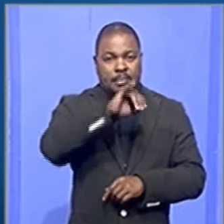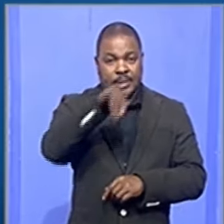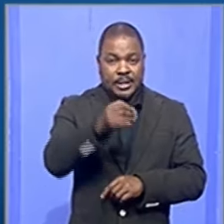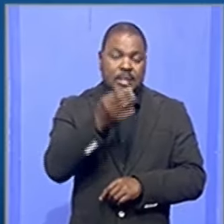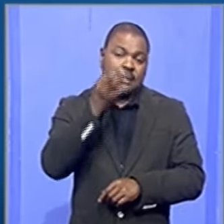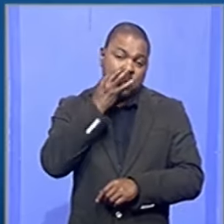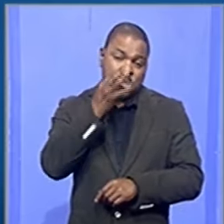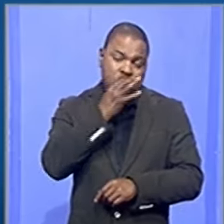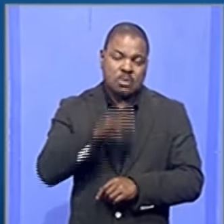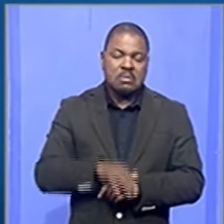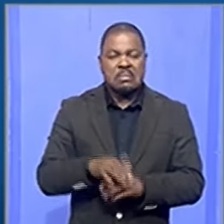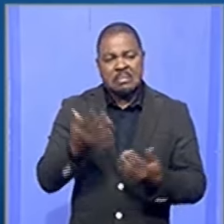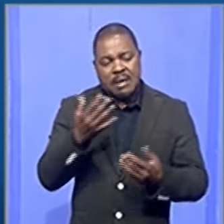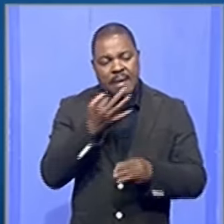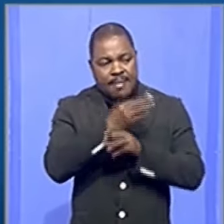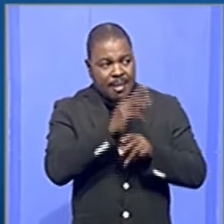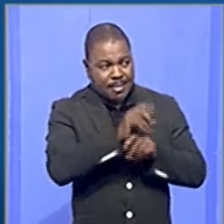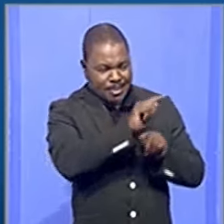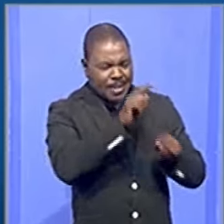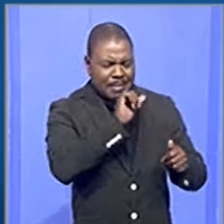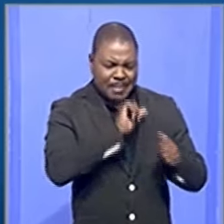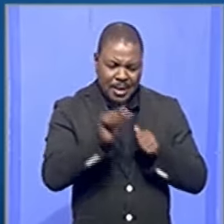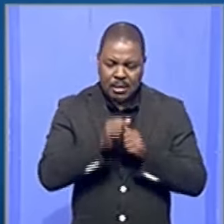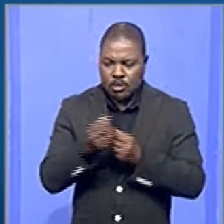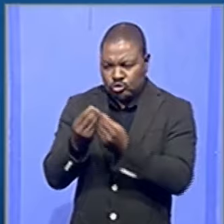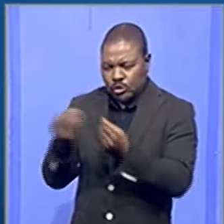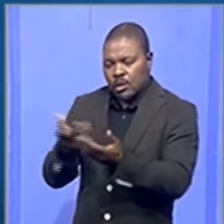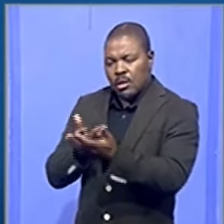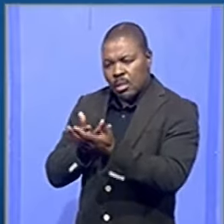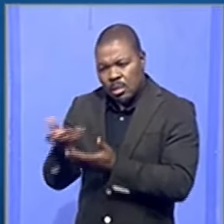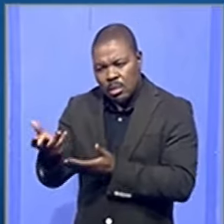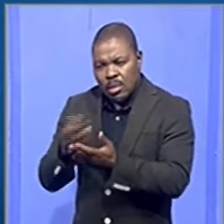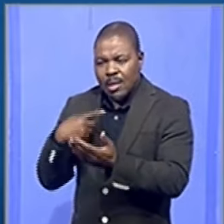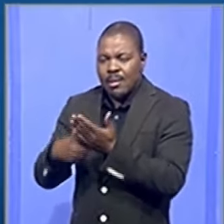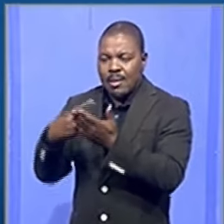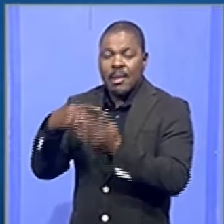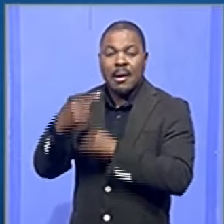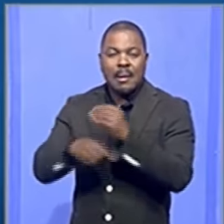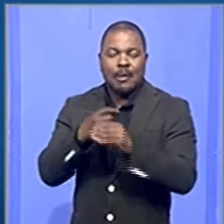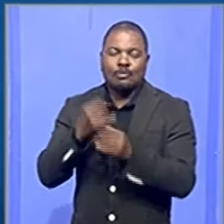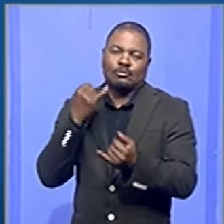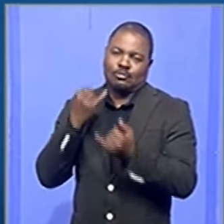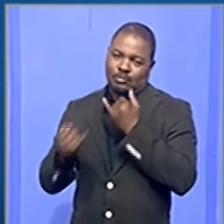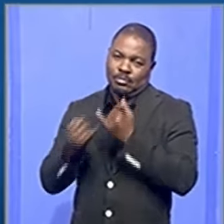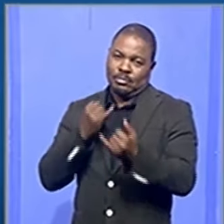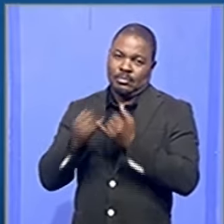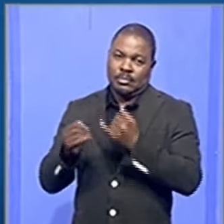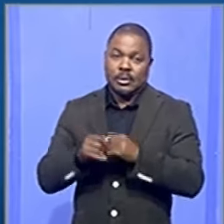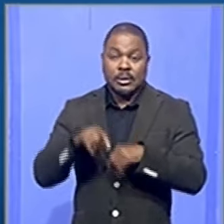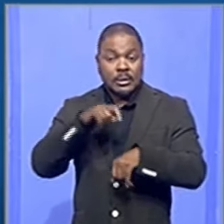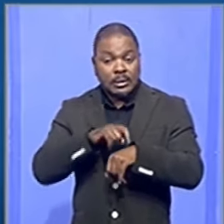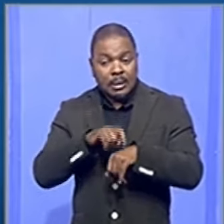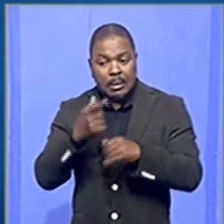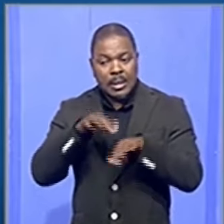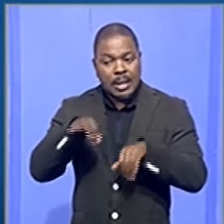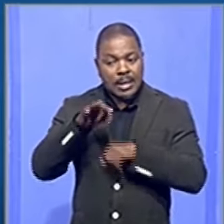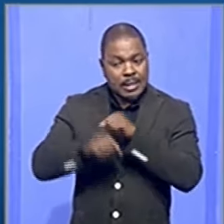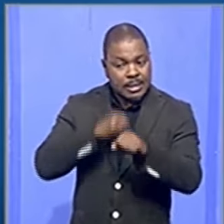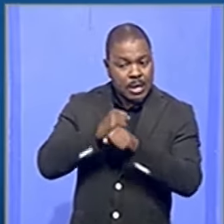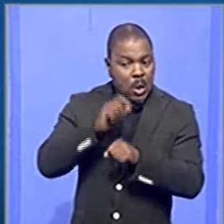ke bona gore rena batswadi re swanetše go fela re bolela le bana ka ditaba tša thobalano ge ba na le mengwaga e